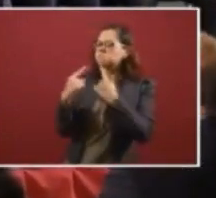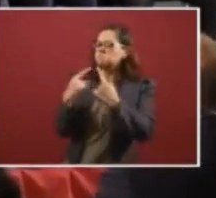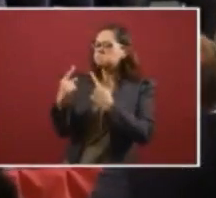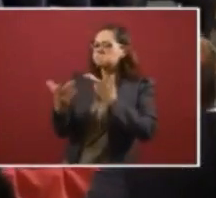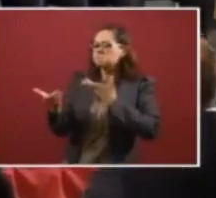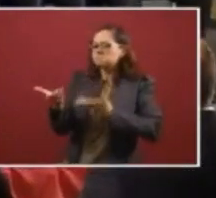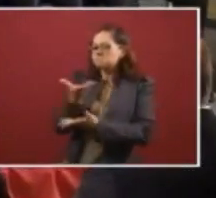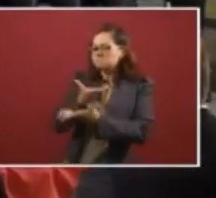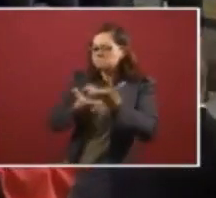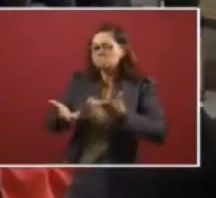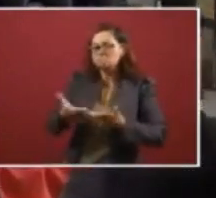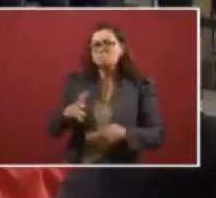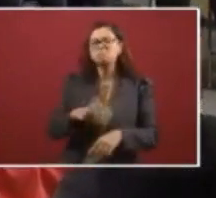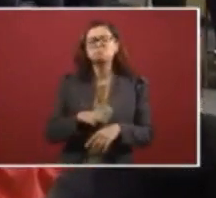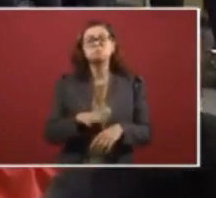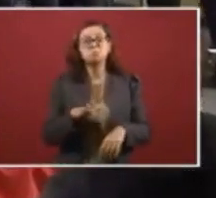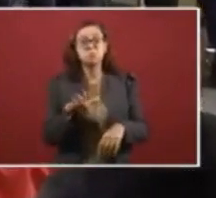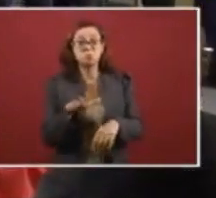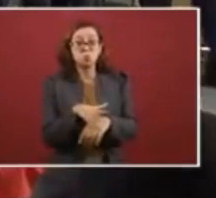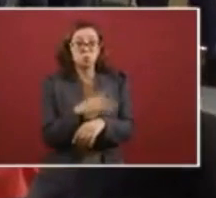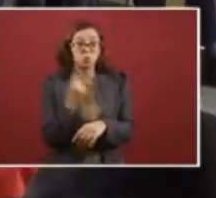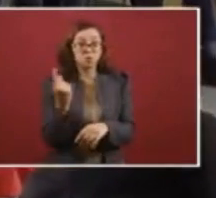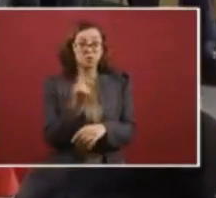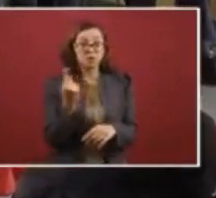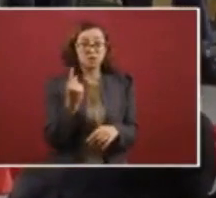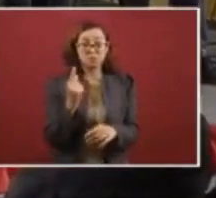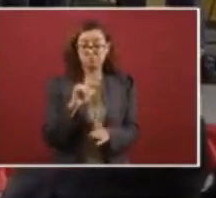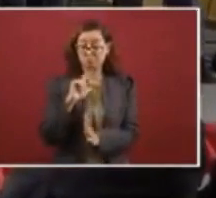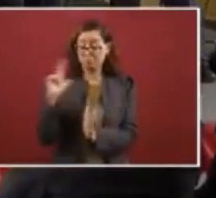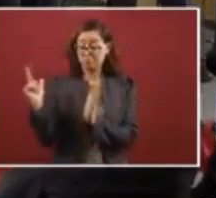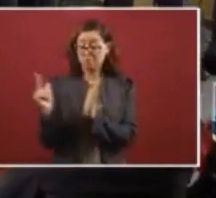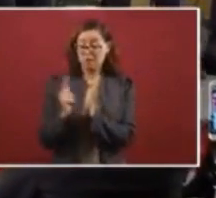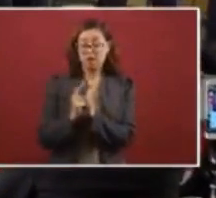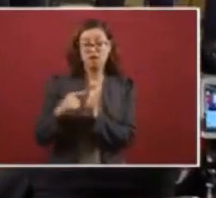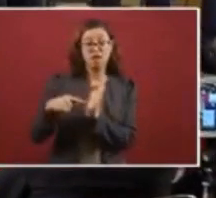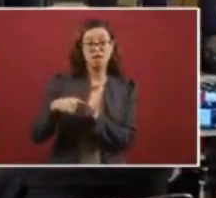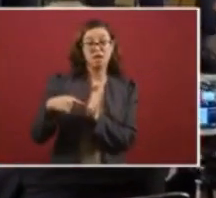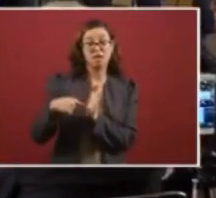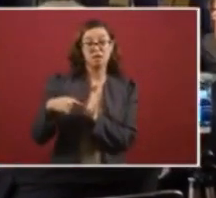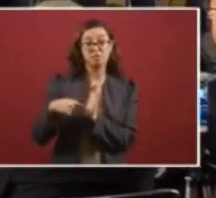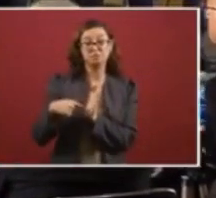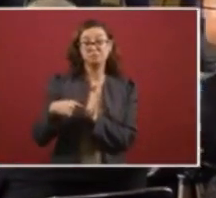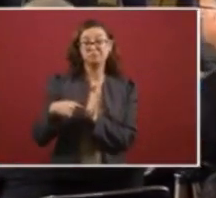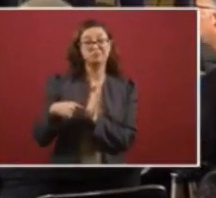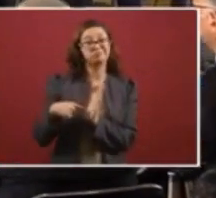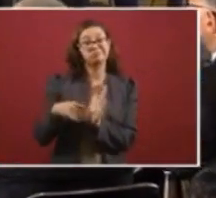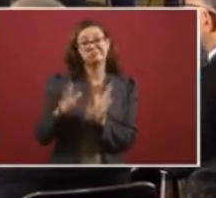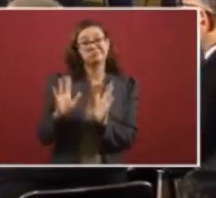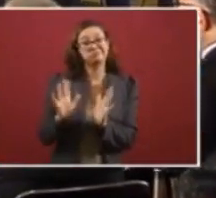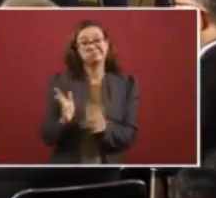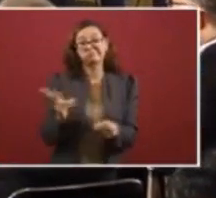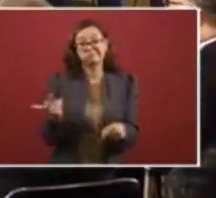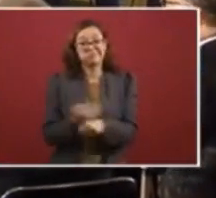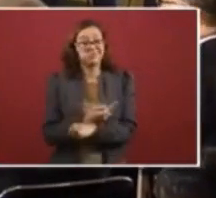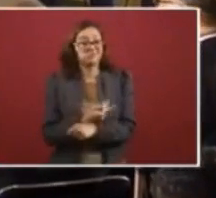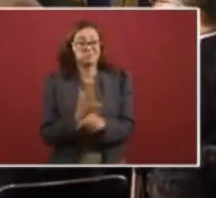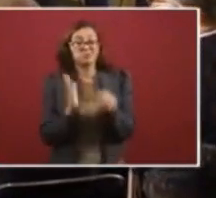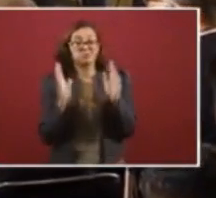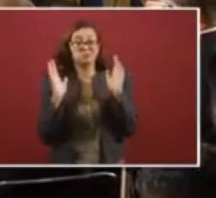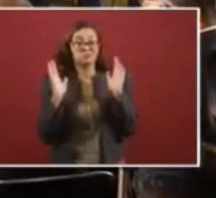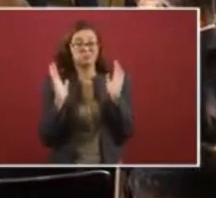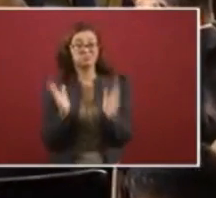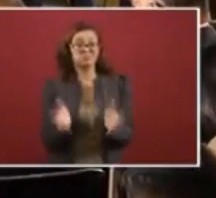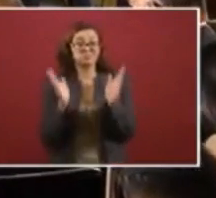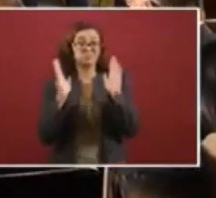businessmen, because legally they had already signed the